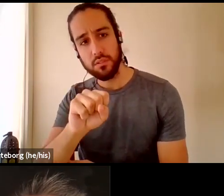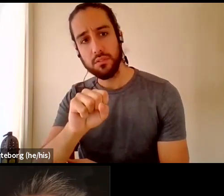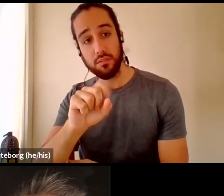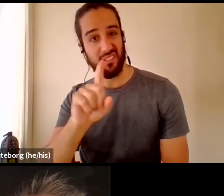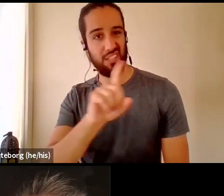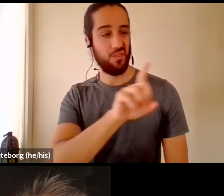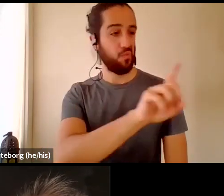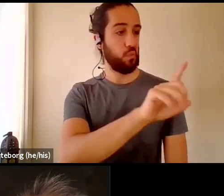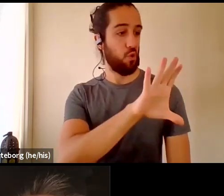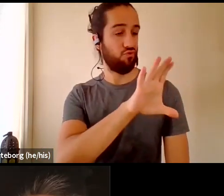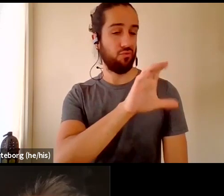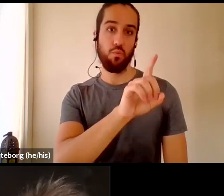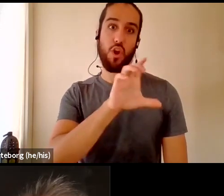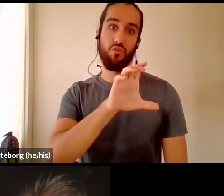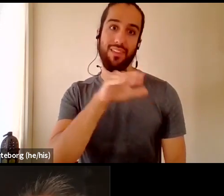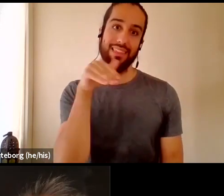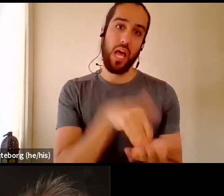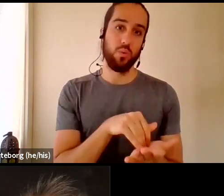100,000 souls,